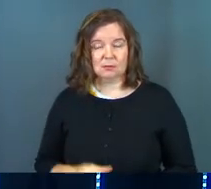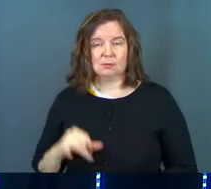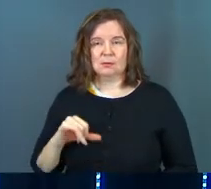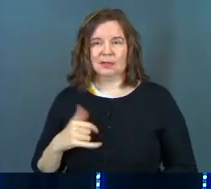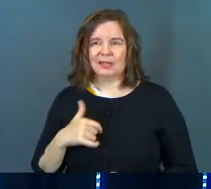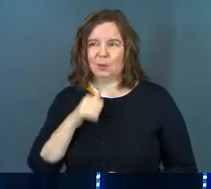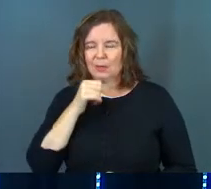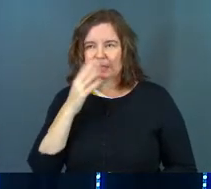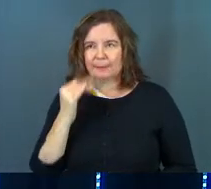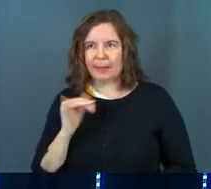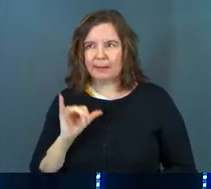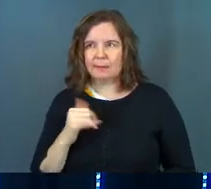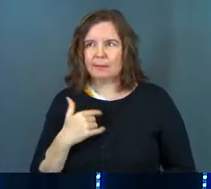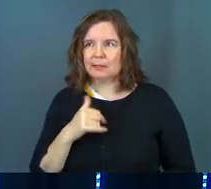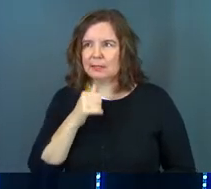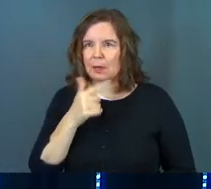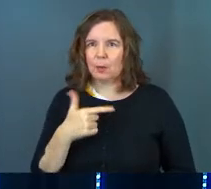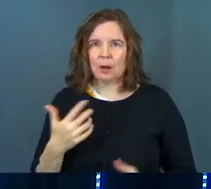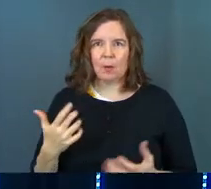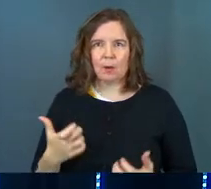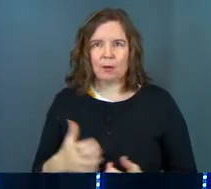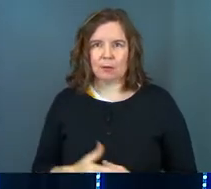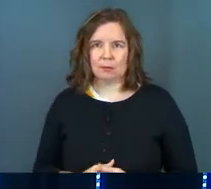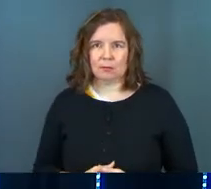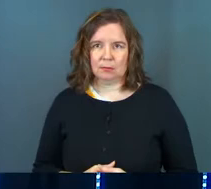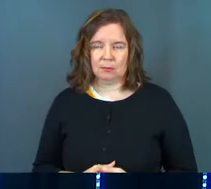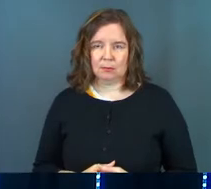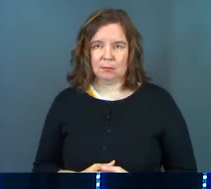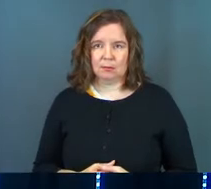That's not what I expected. That's not what I wanted.